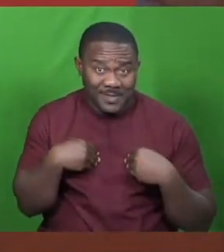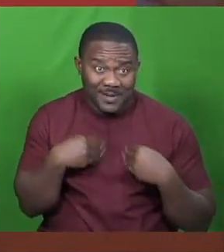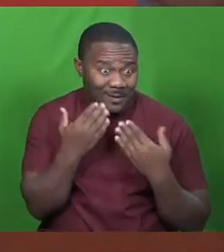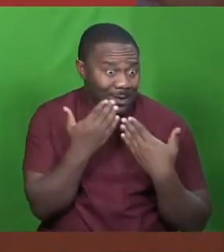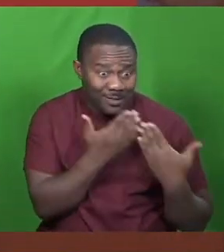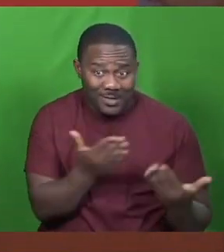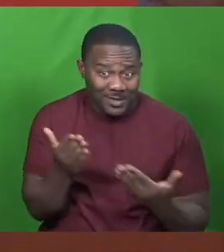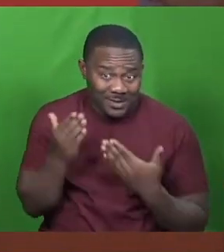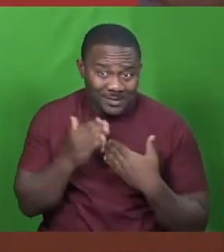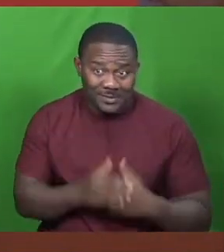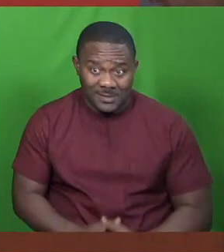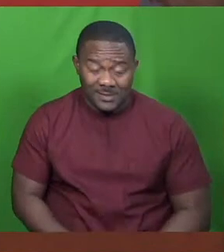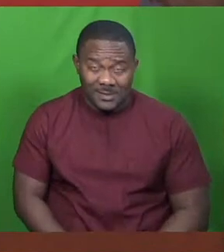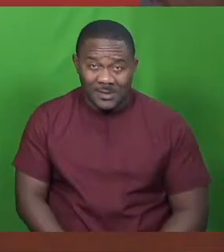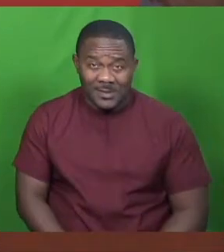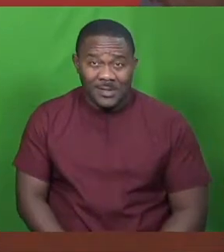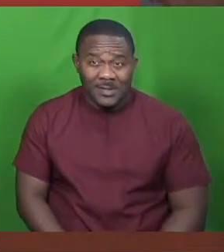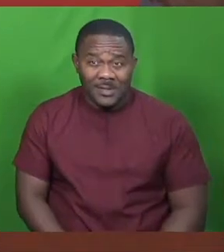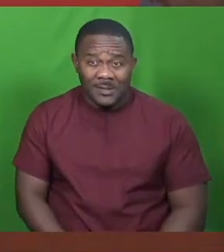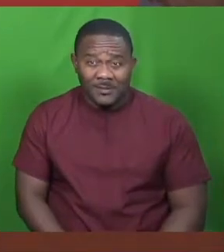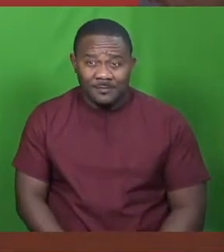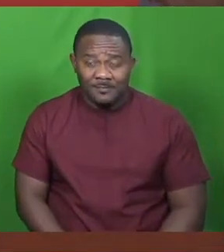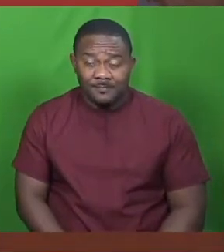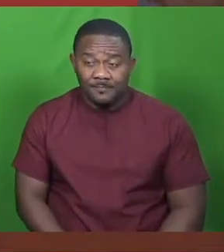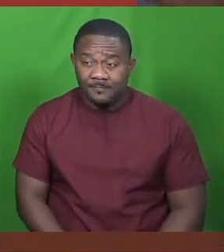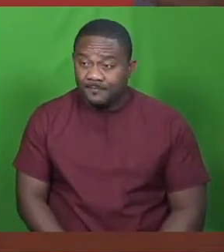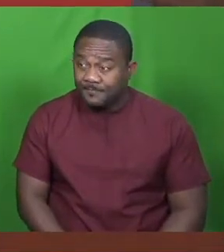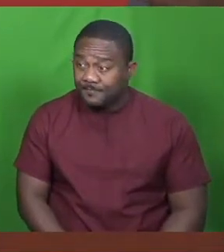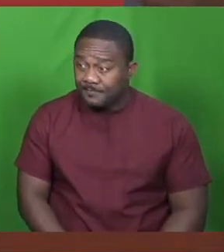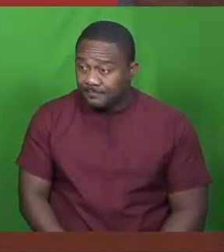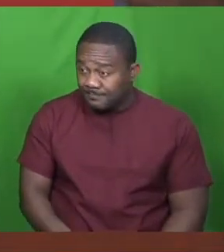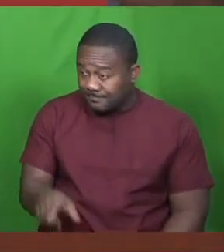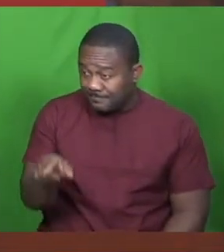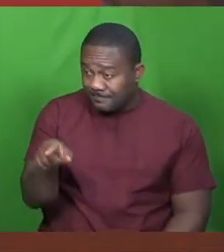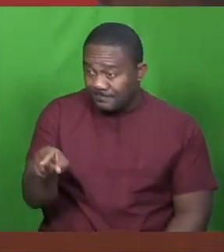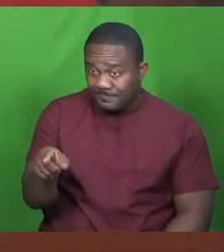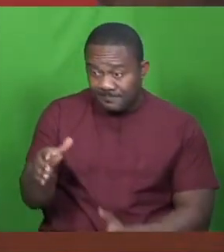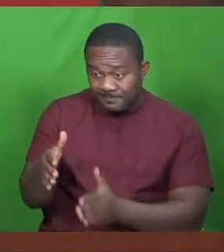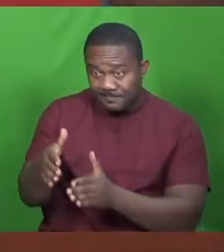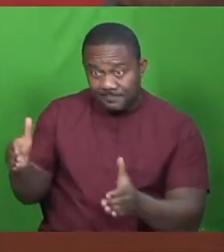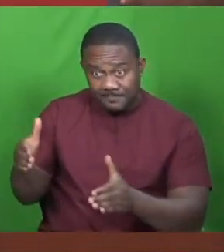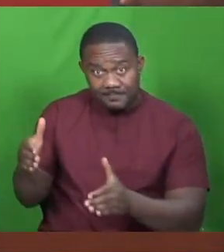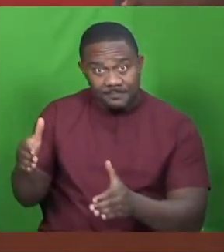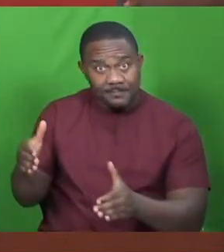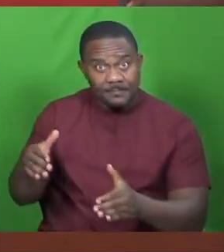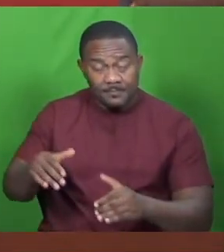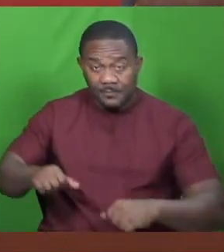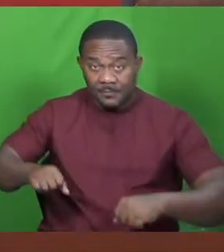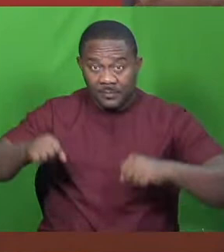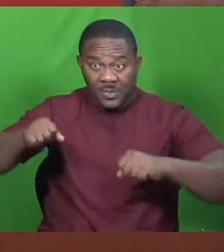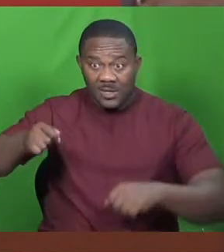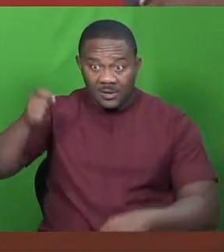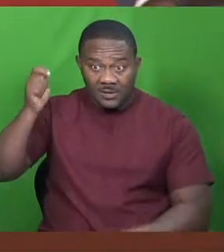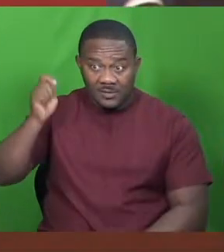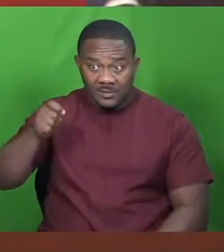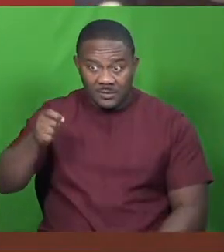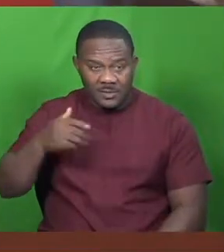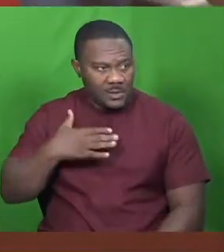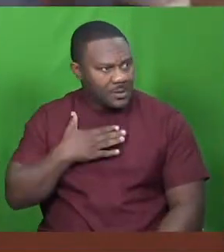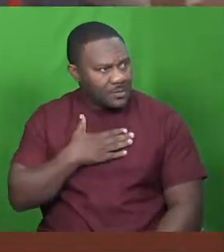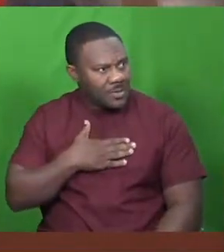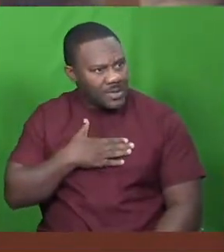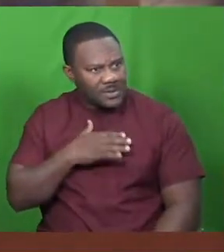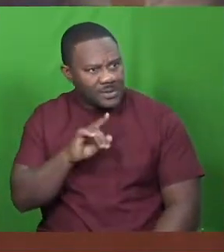that. So, Majority Chief Whip, you can present the statement. First Deputy Speaker,